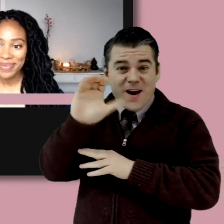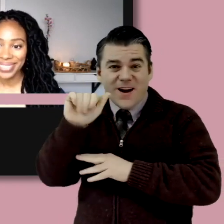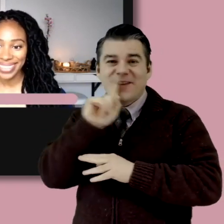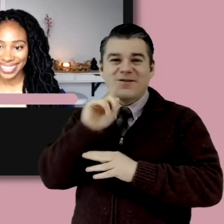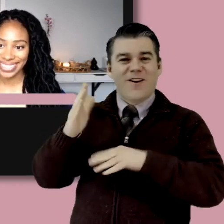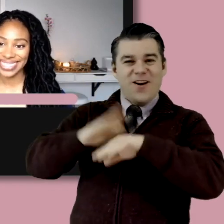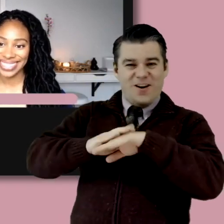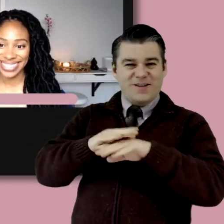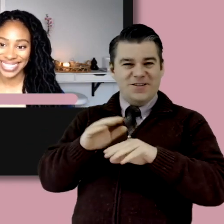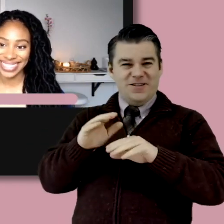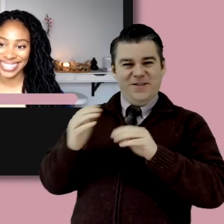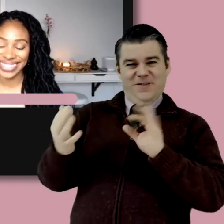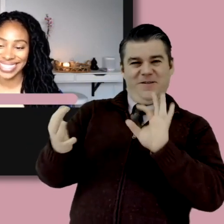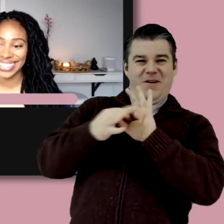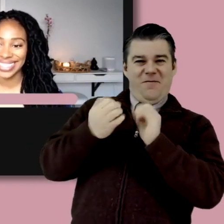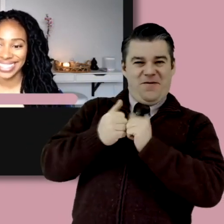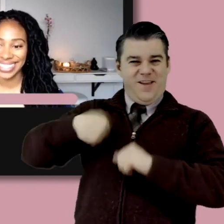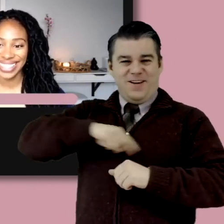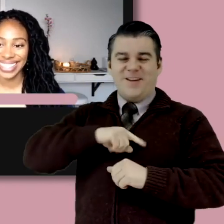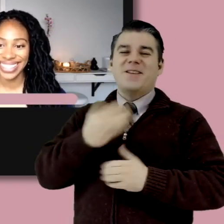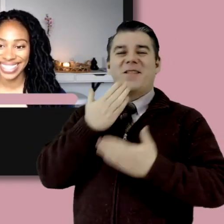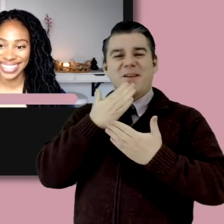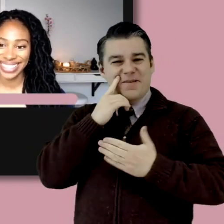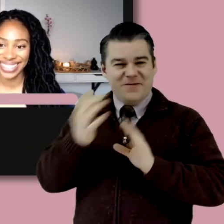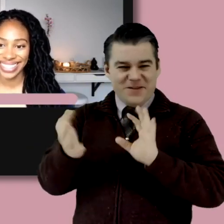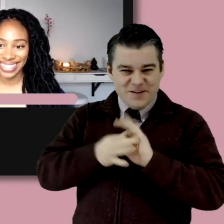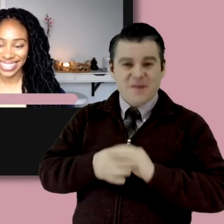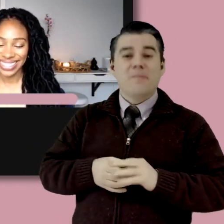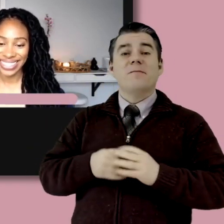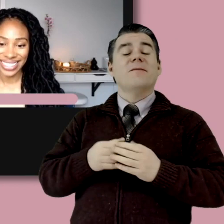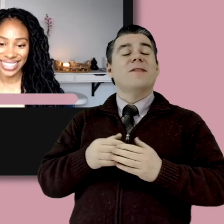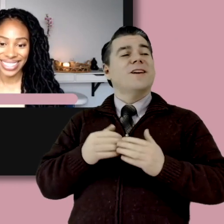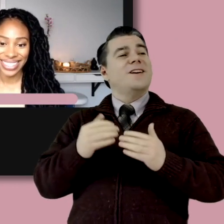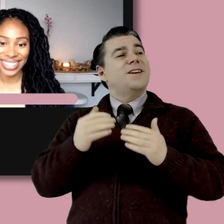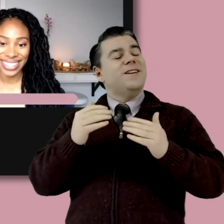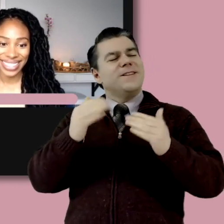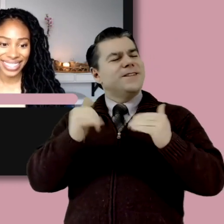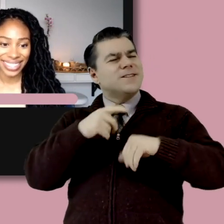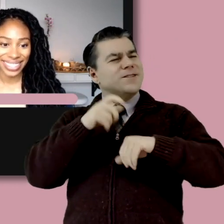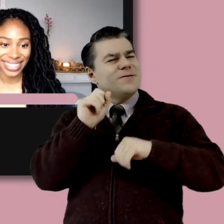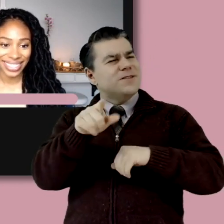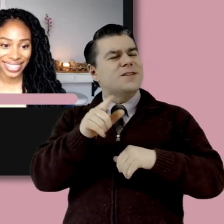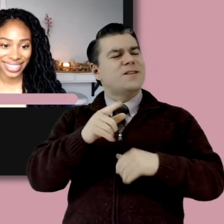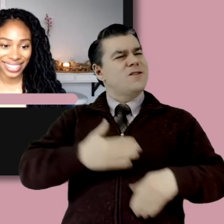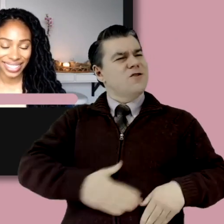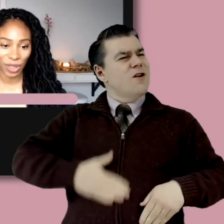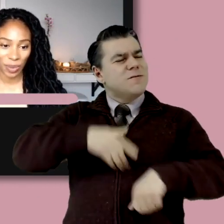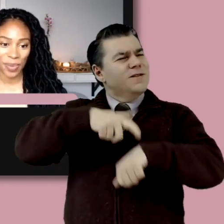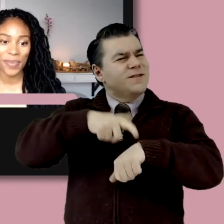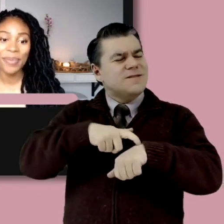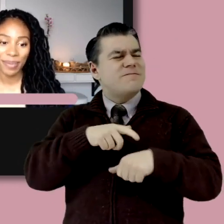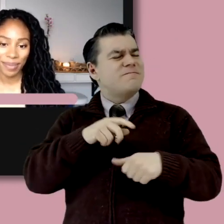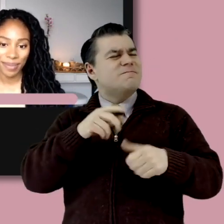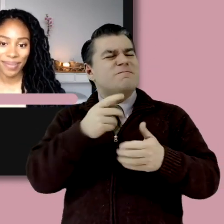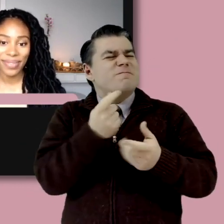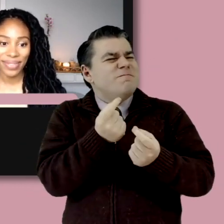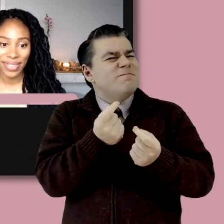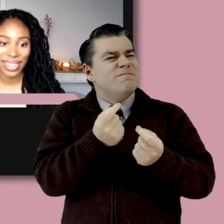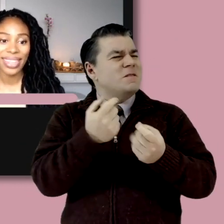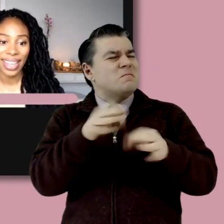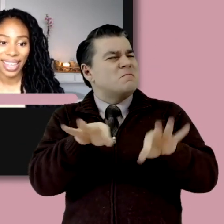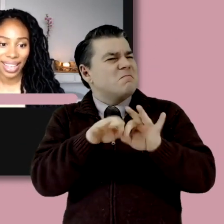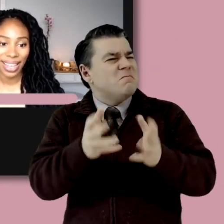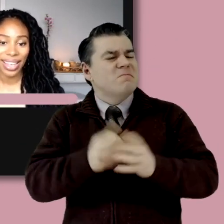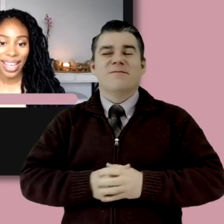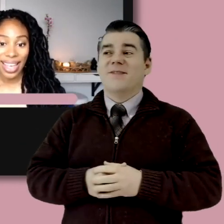us. Rebecca's on team with us. So hi, Rebecca. Thanks for tuning in. And the next question, what is tummy time? Could you tell us what it is and why